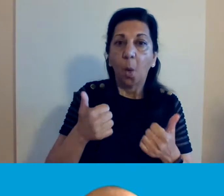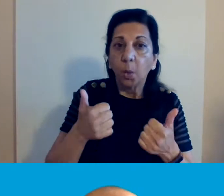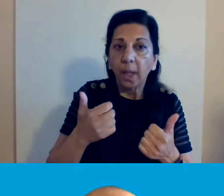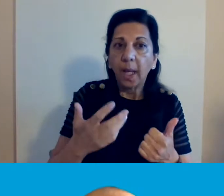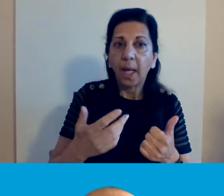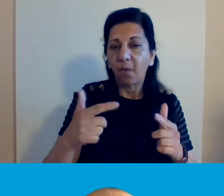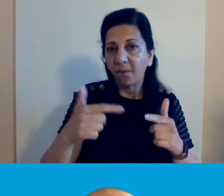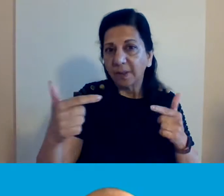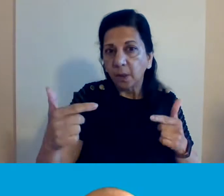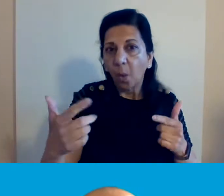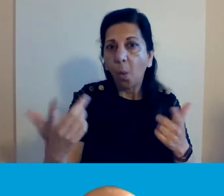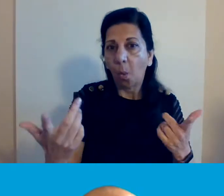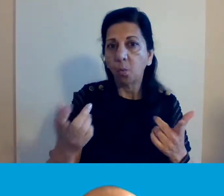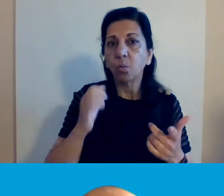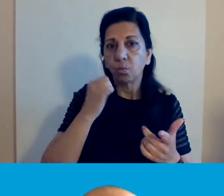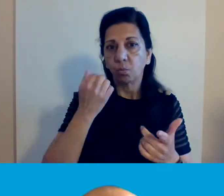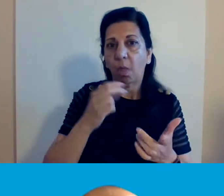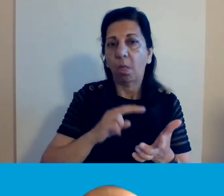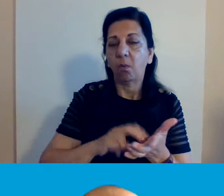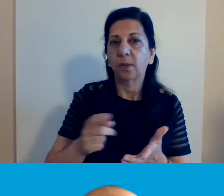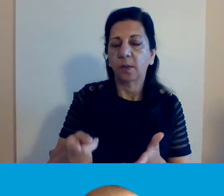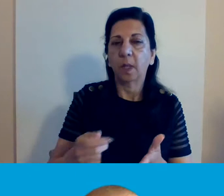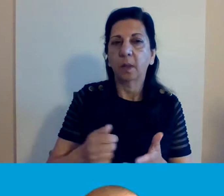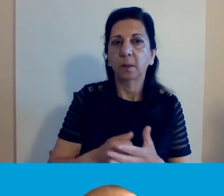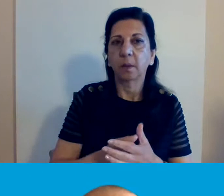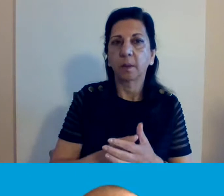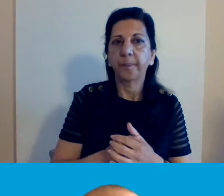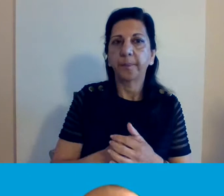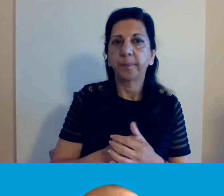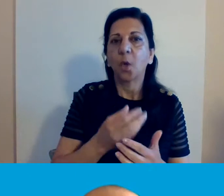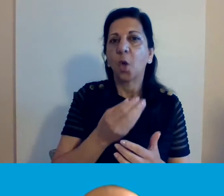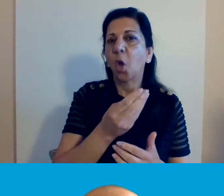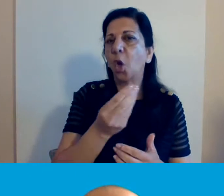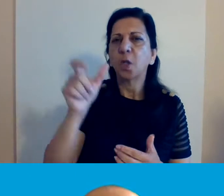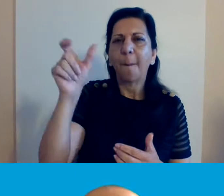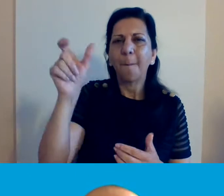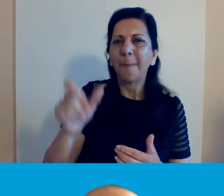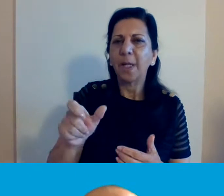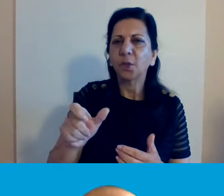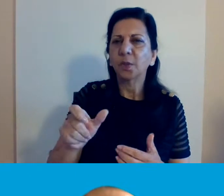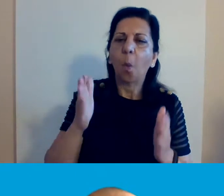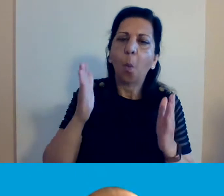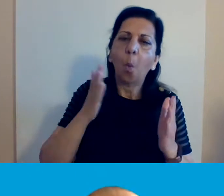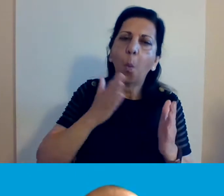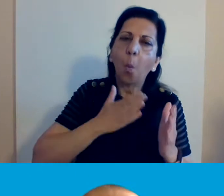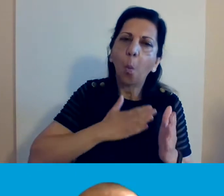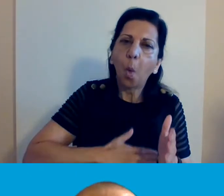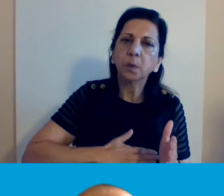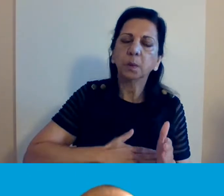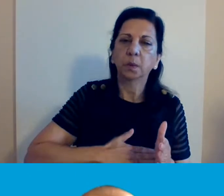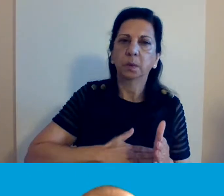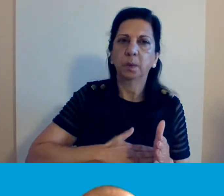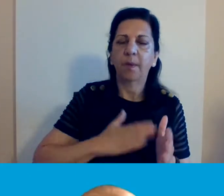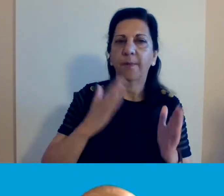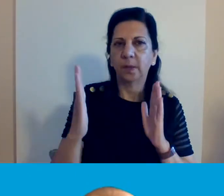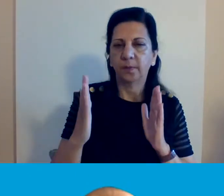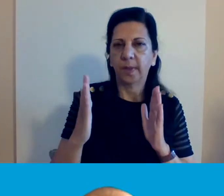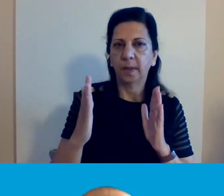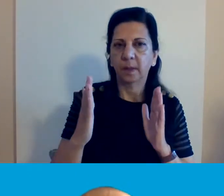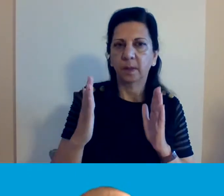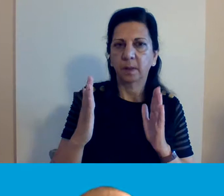patients would rather come and speak to their GP face-to-face, and I also know for a fact that many GPs would rather see their patients